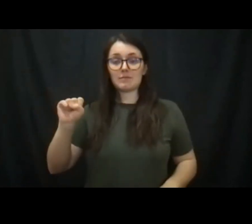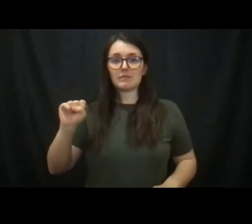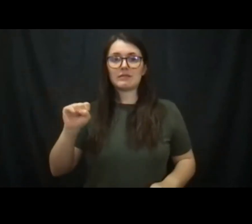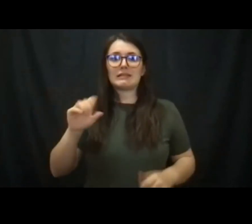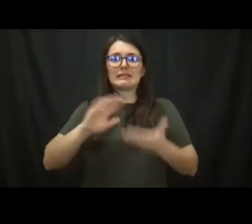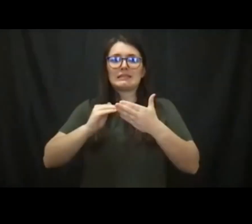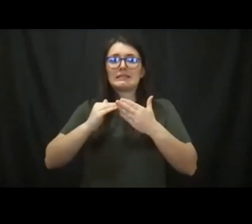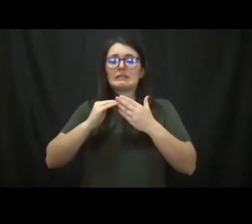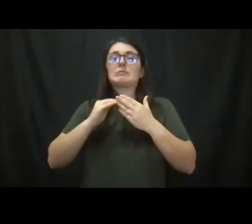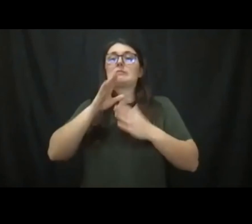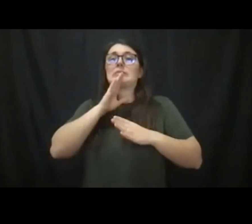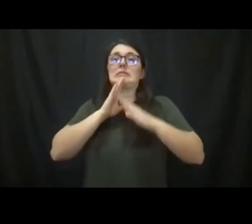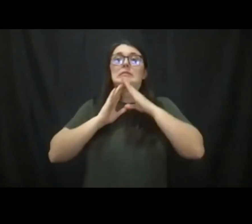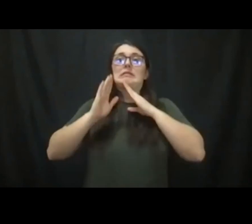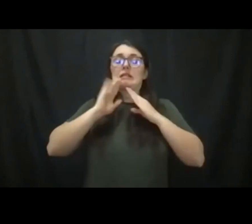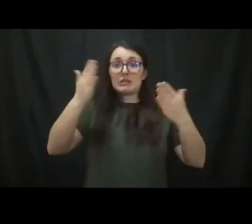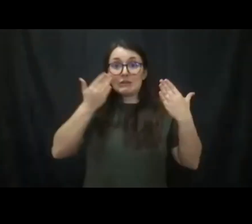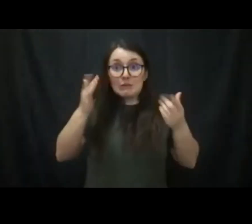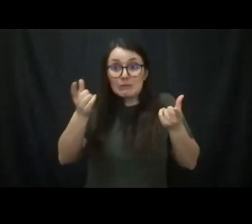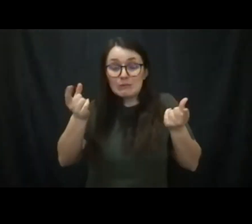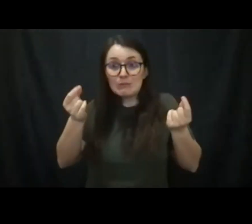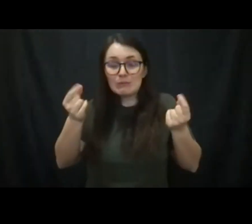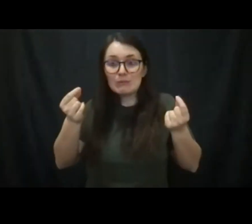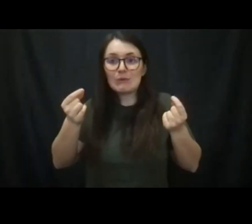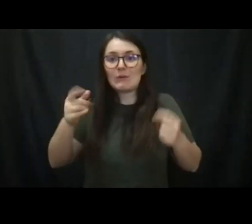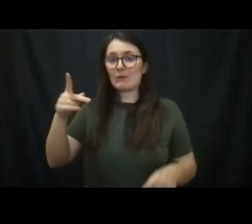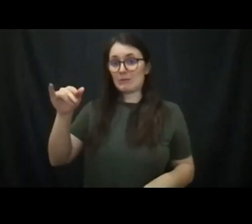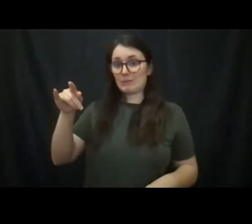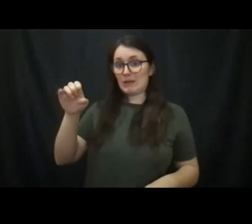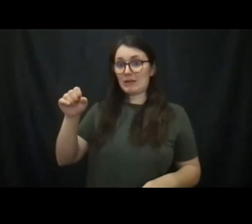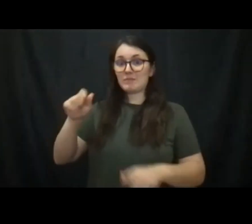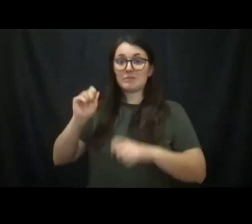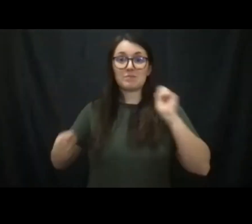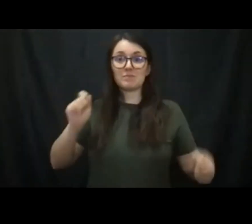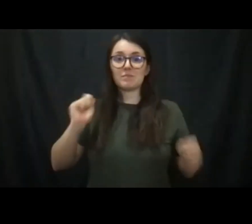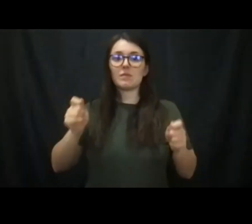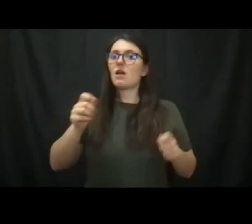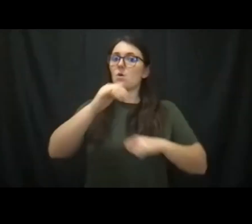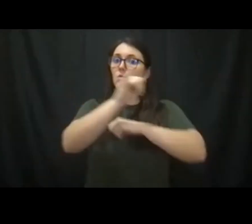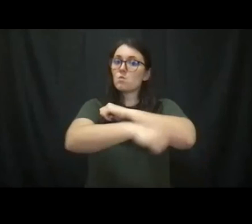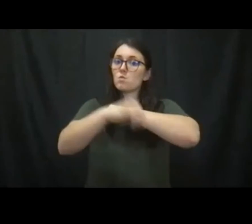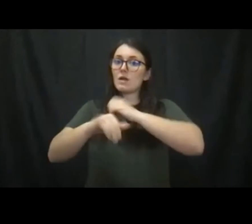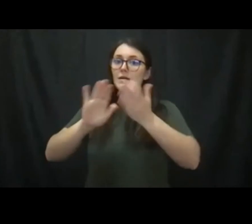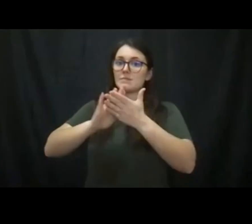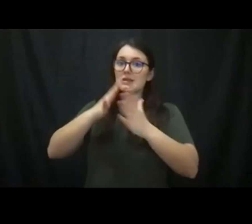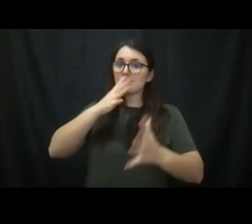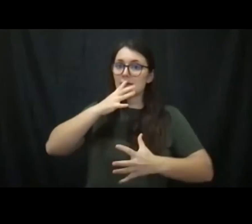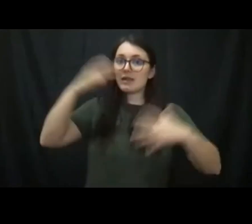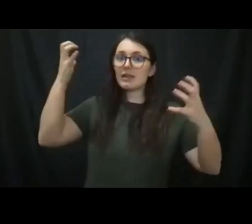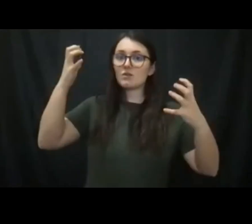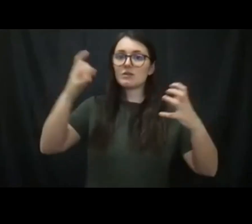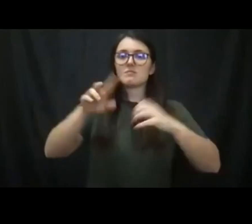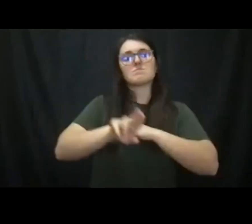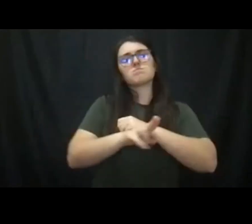he do? As the pipes kept clanging, Humphrey became angry. He rolled from side to side